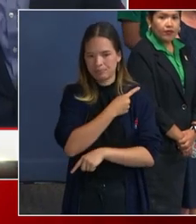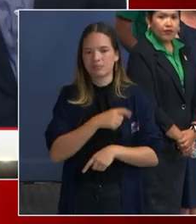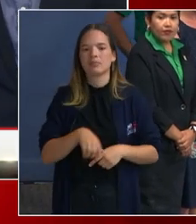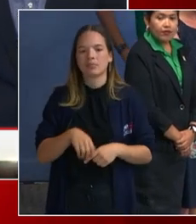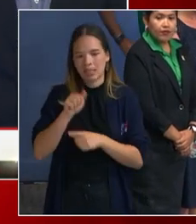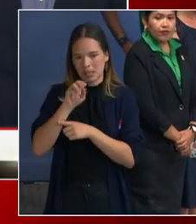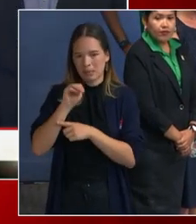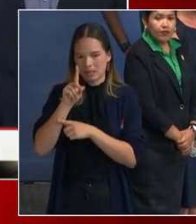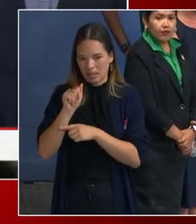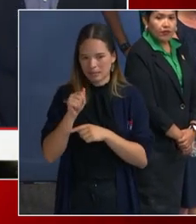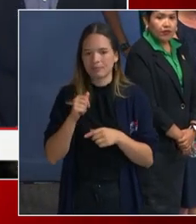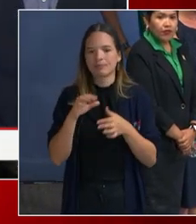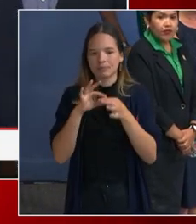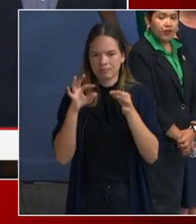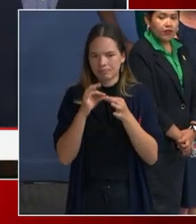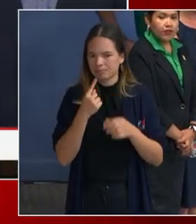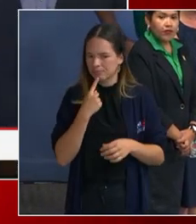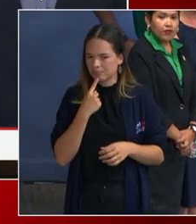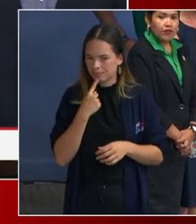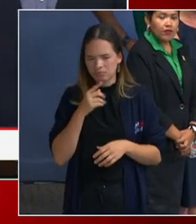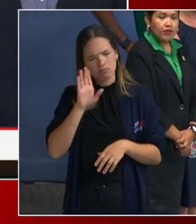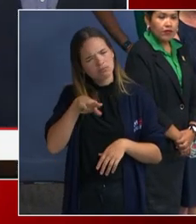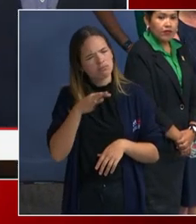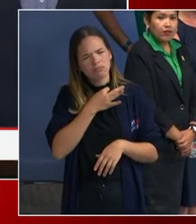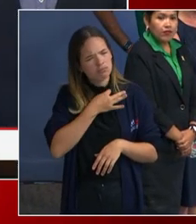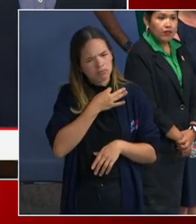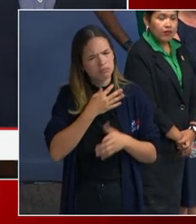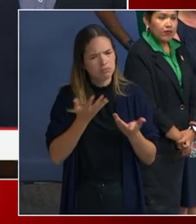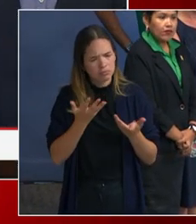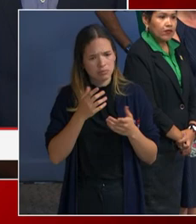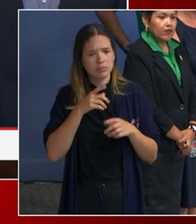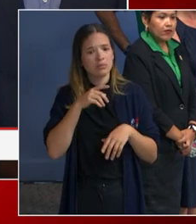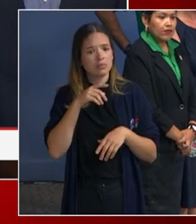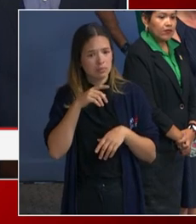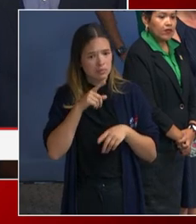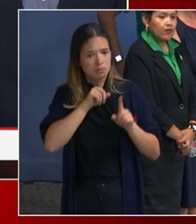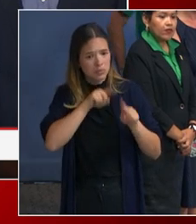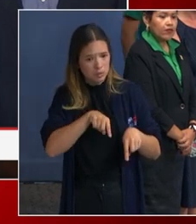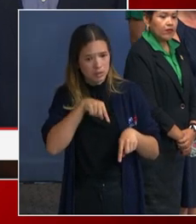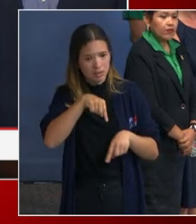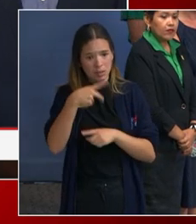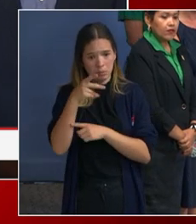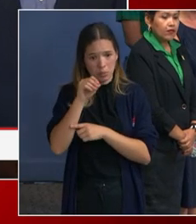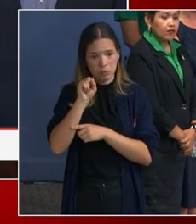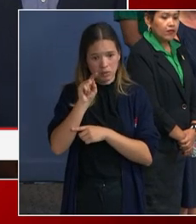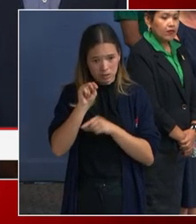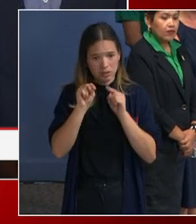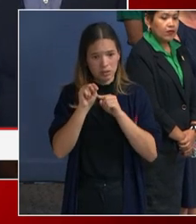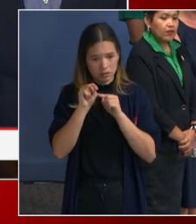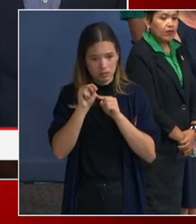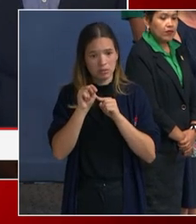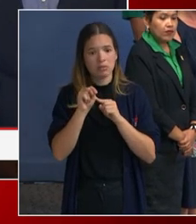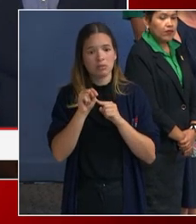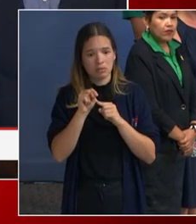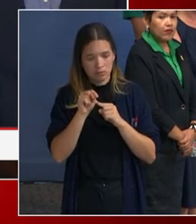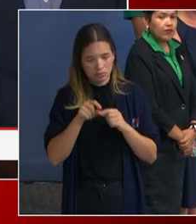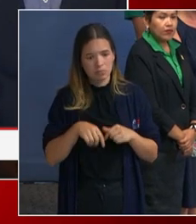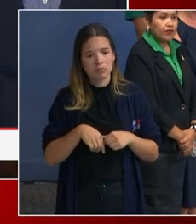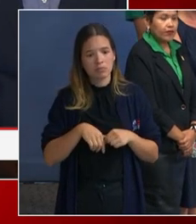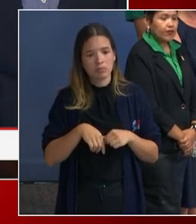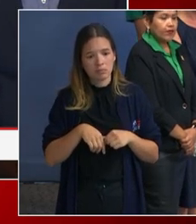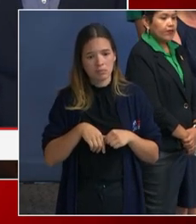I'm wondering, the Post reported today about the MPD has started enforcing a curfew